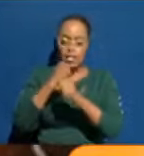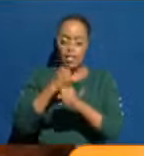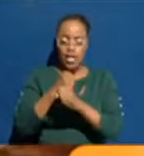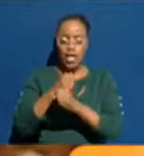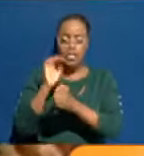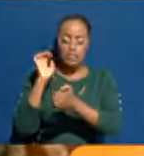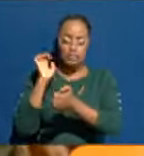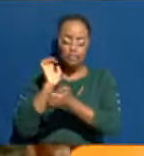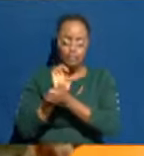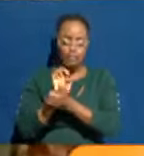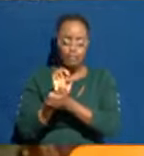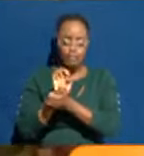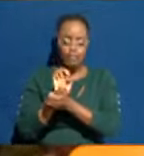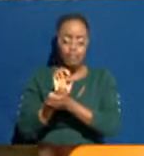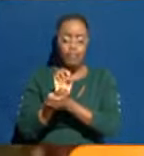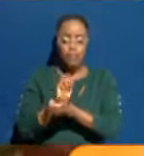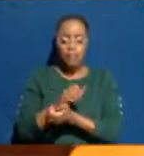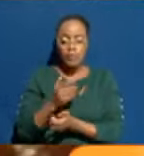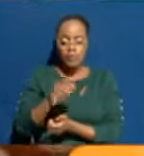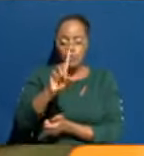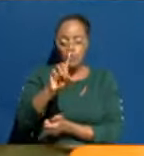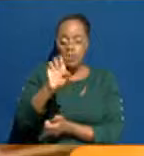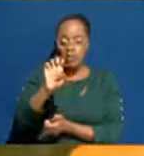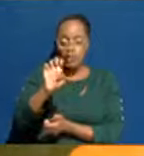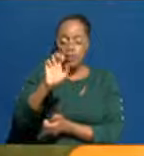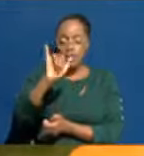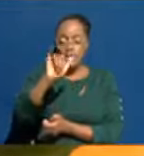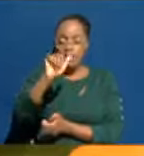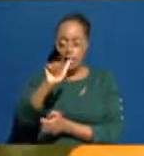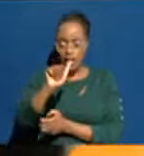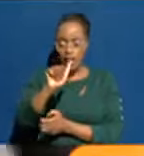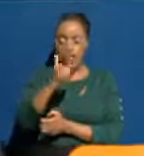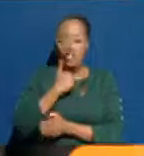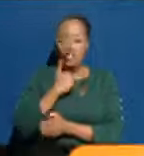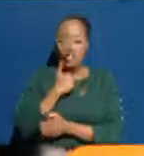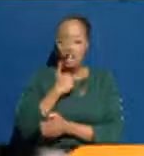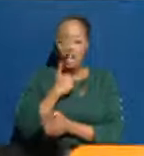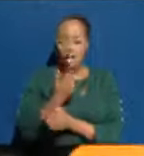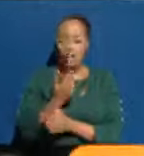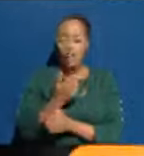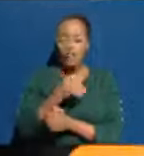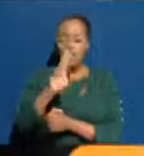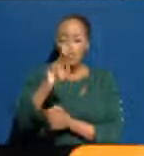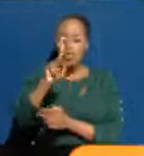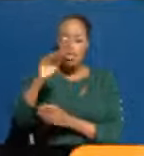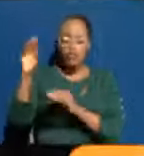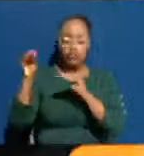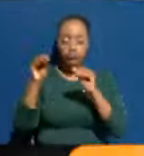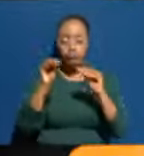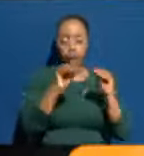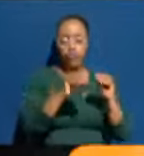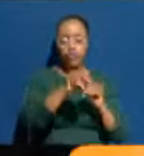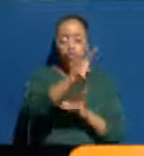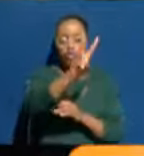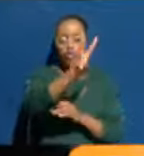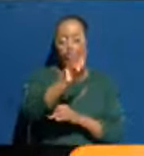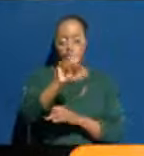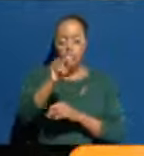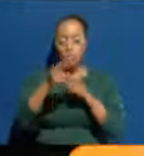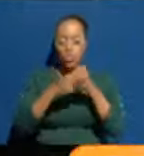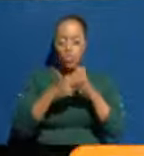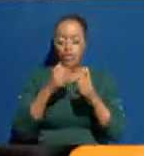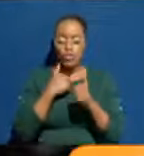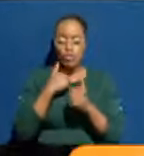term. Gilbert Deya, on the other hand, was extradited from the UK in 2017 to